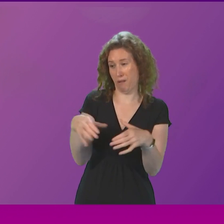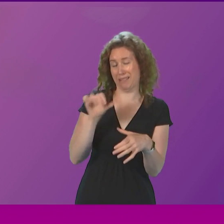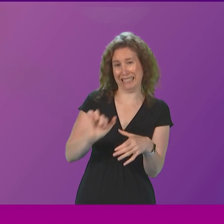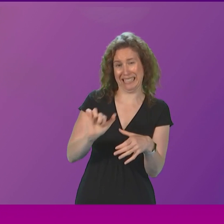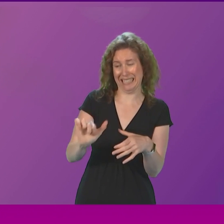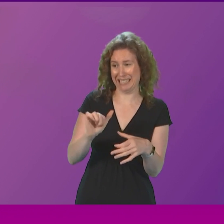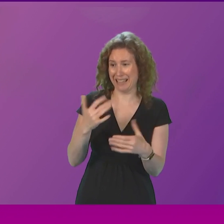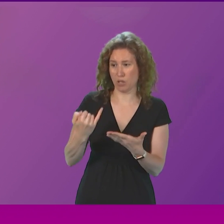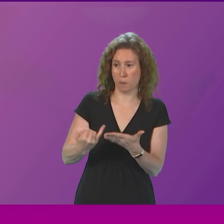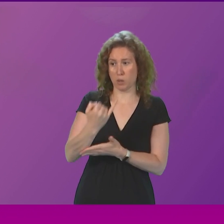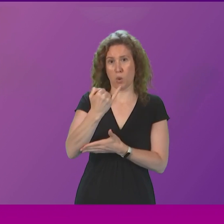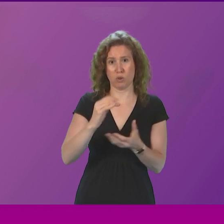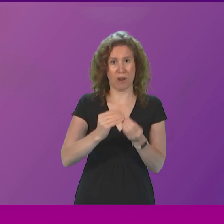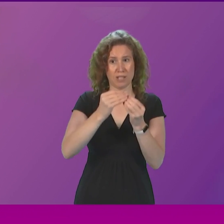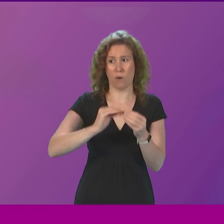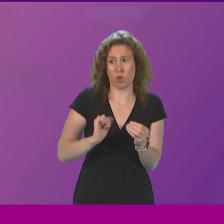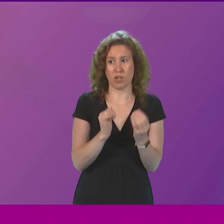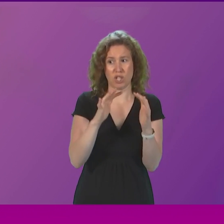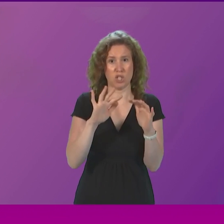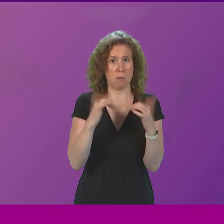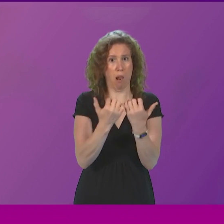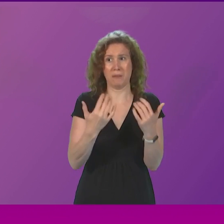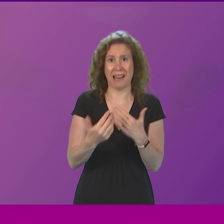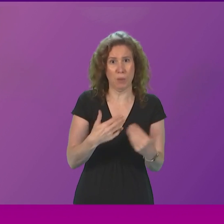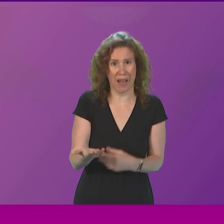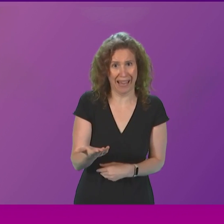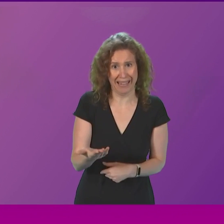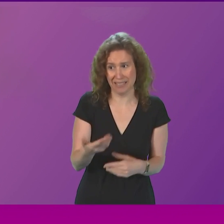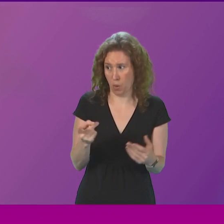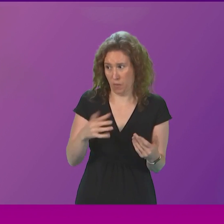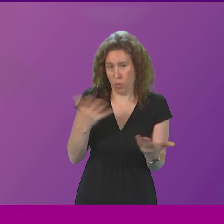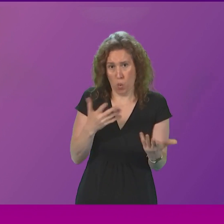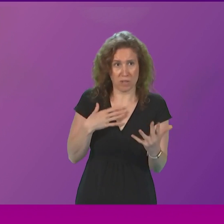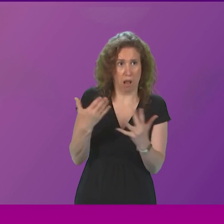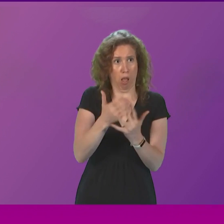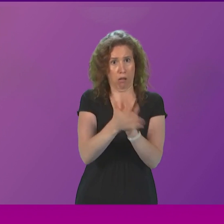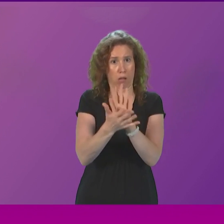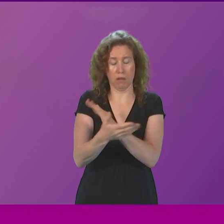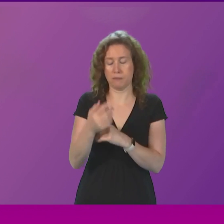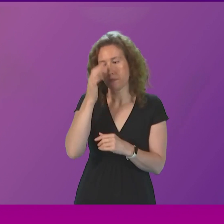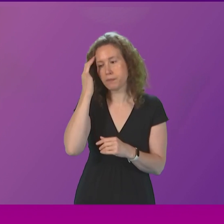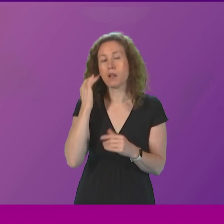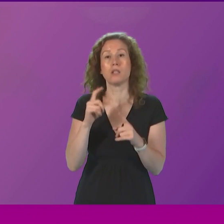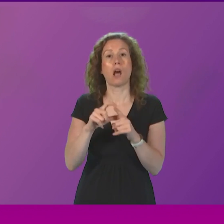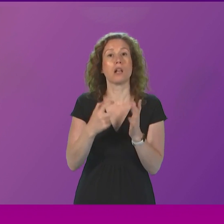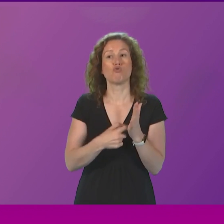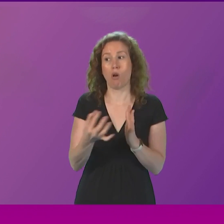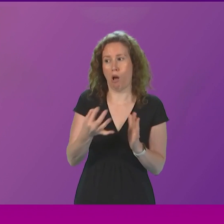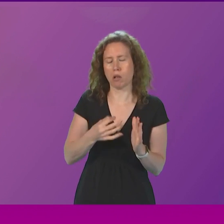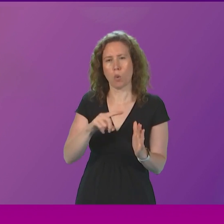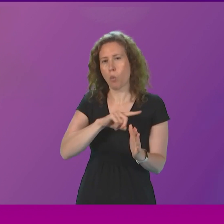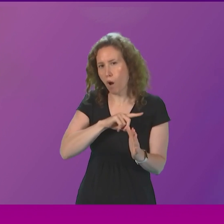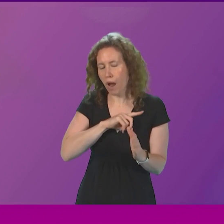officer that opposed the creation of the Scottish Parliament in the very first place. And Douglas Ross asks why we're